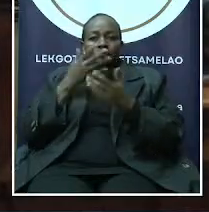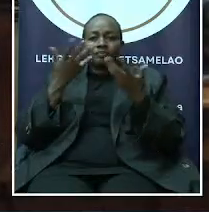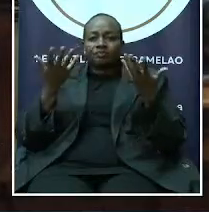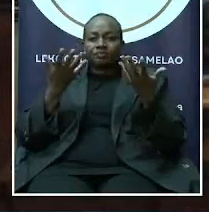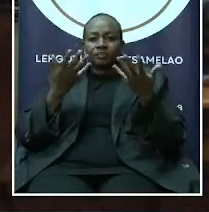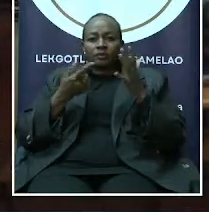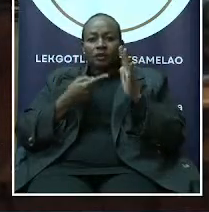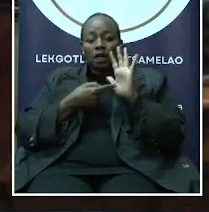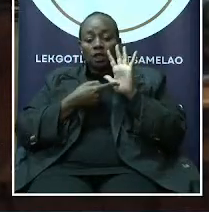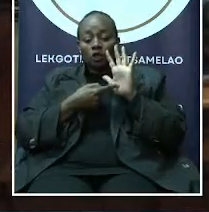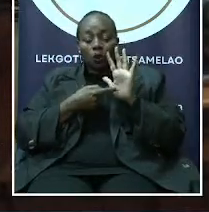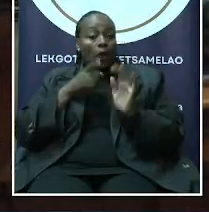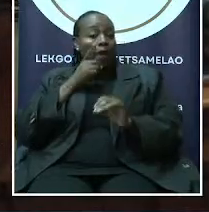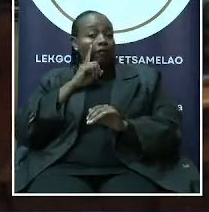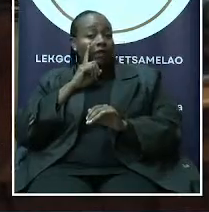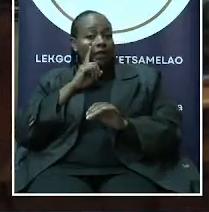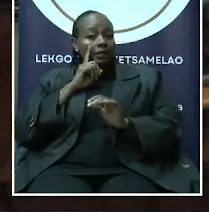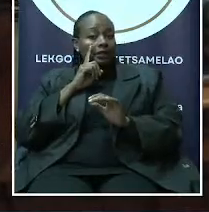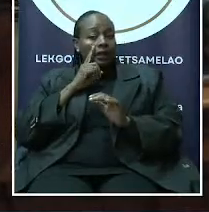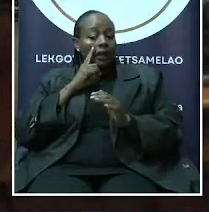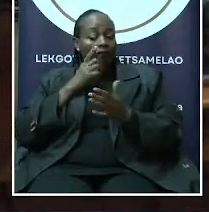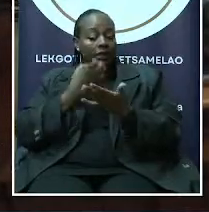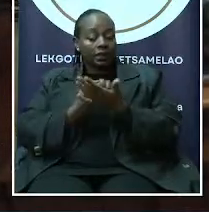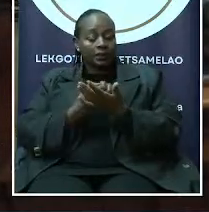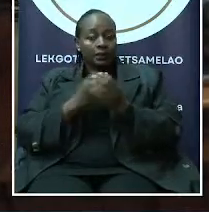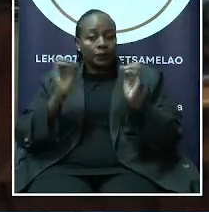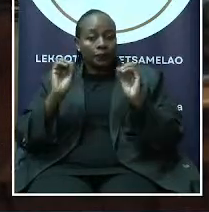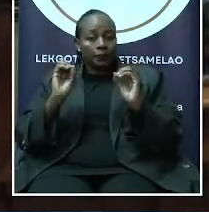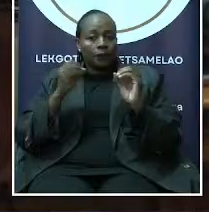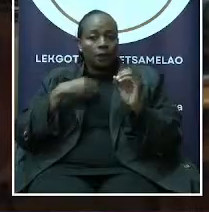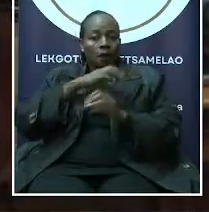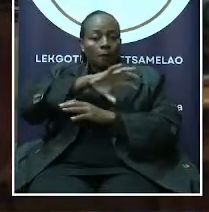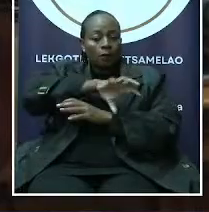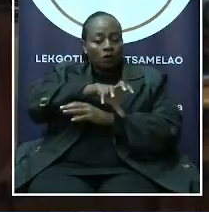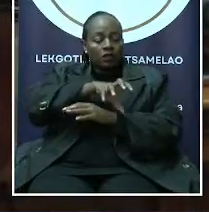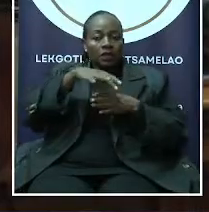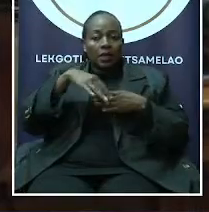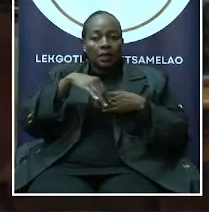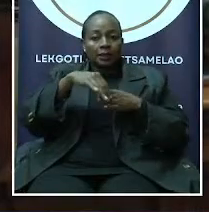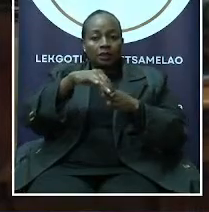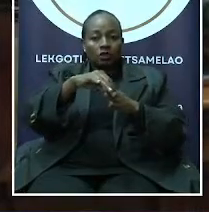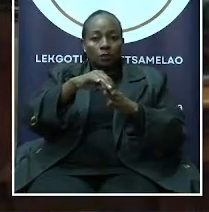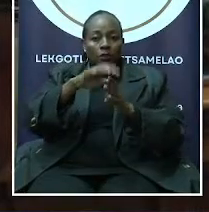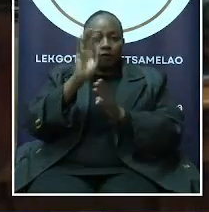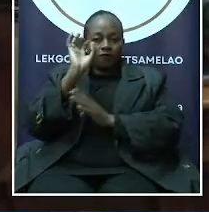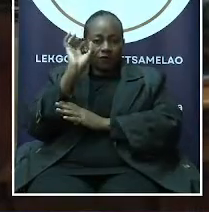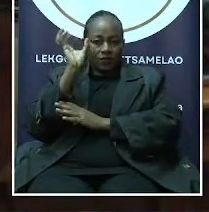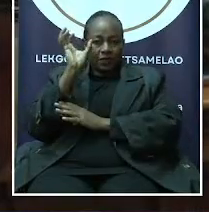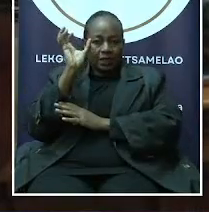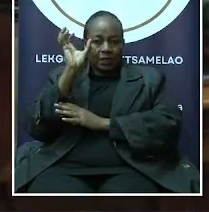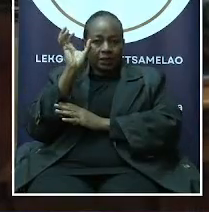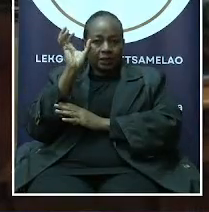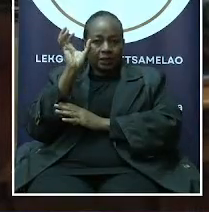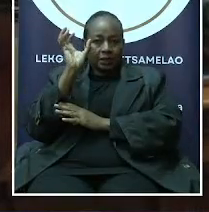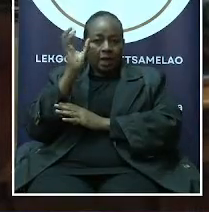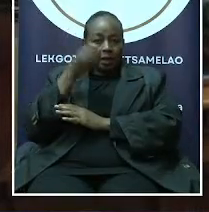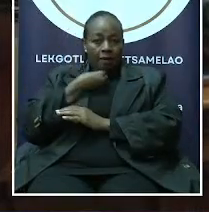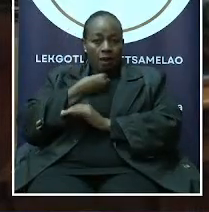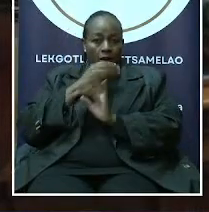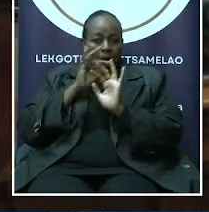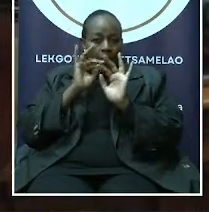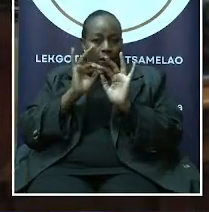tangible evidence that the province and the leadership of the Free State take young